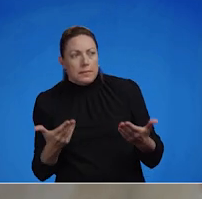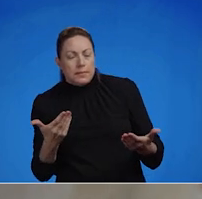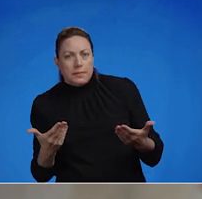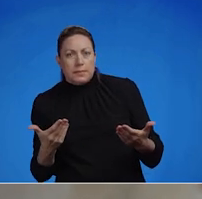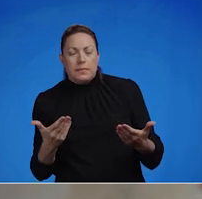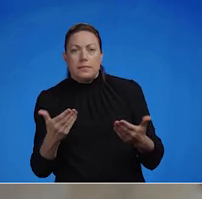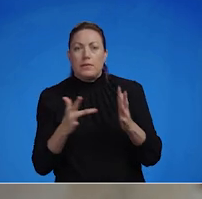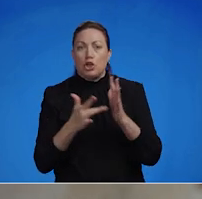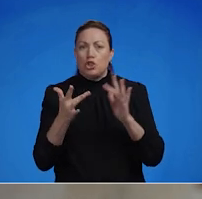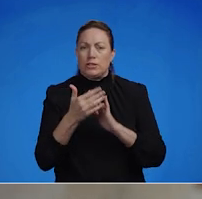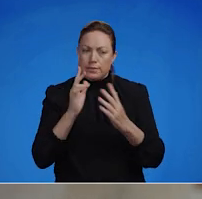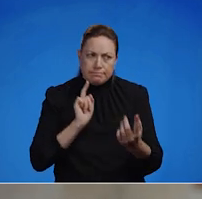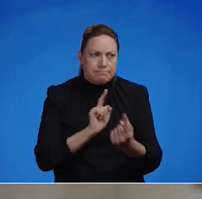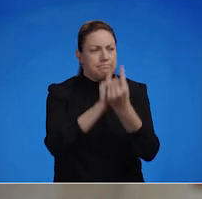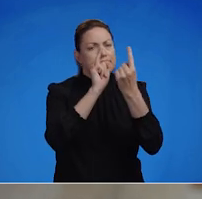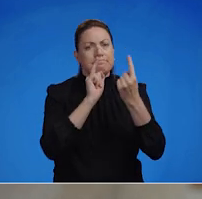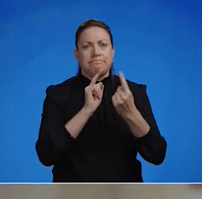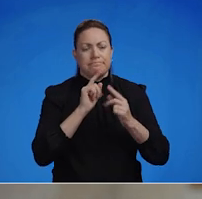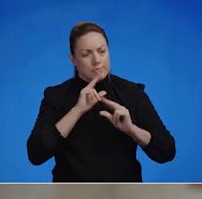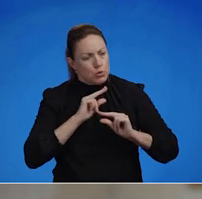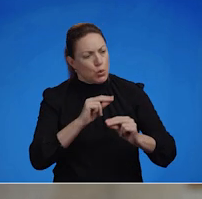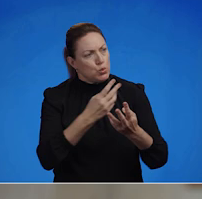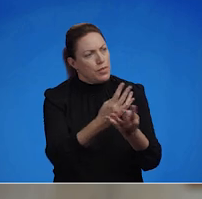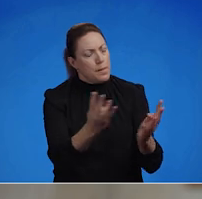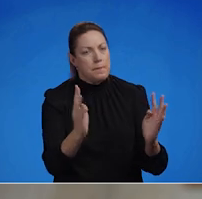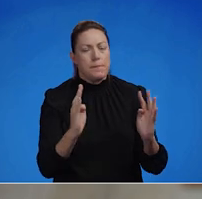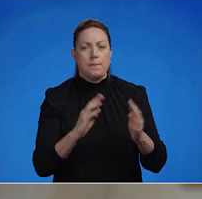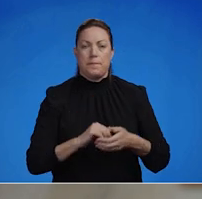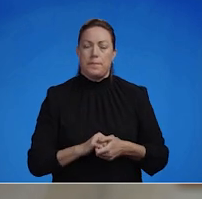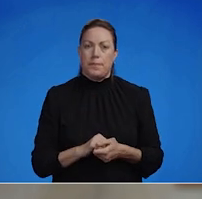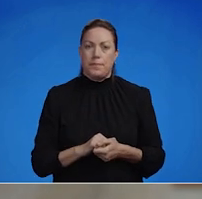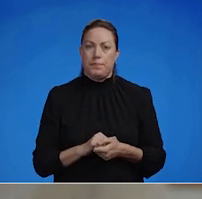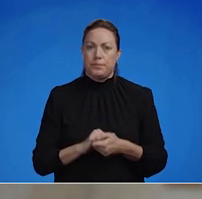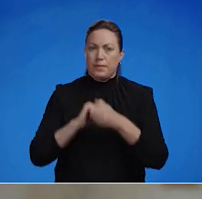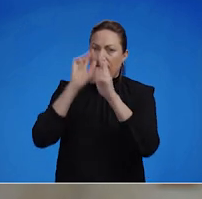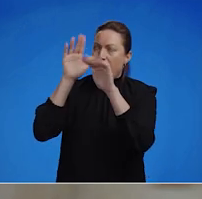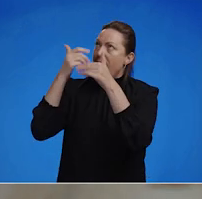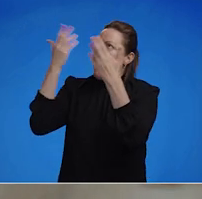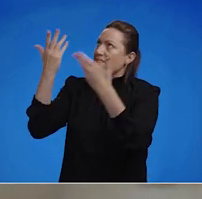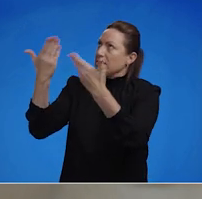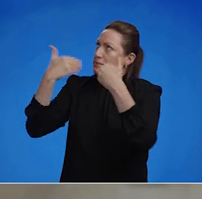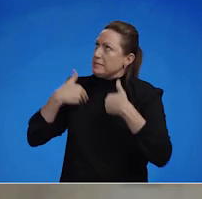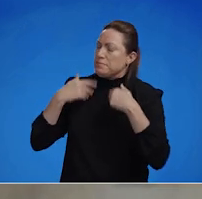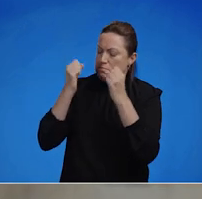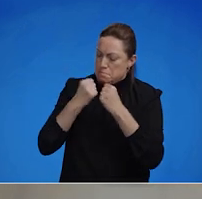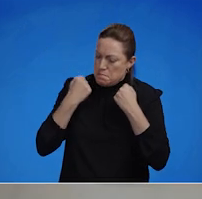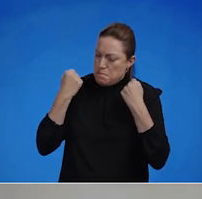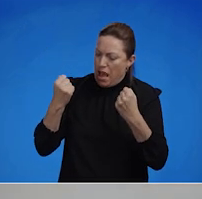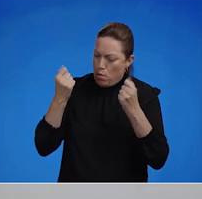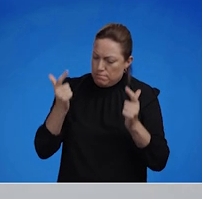Jesus came up and spoke to them. He said, "All authority in heaven and on earth has been given to